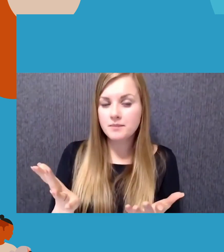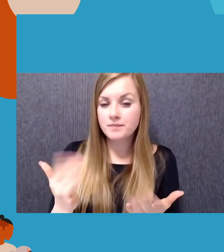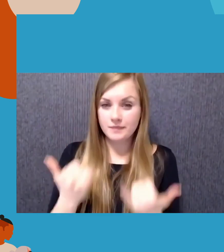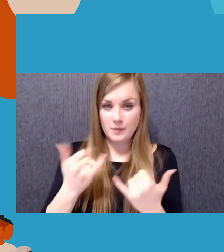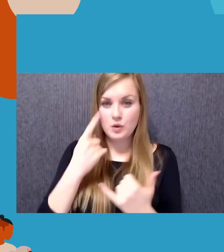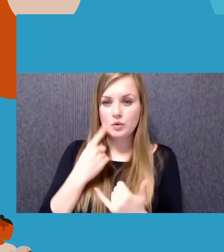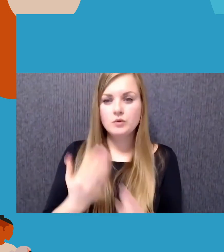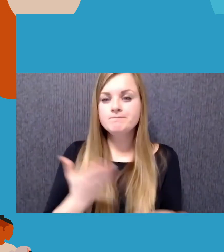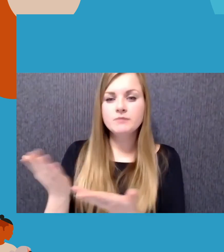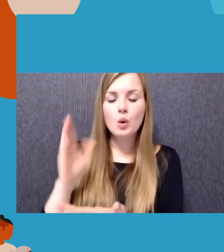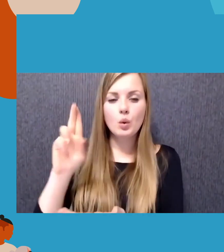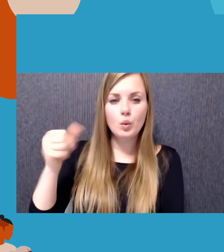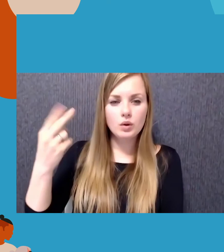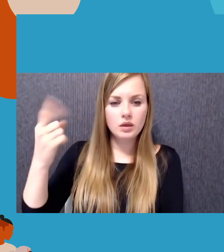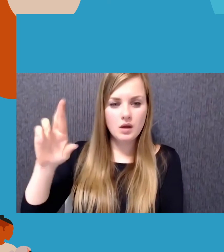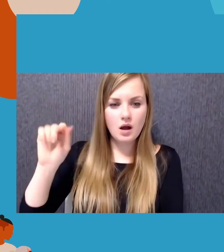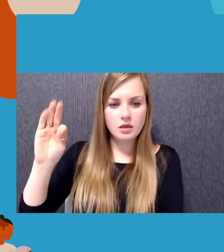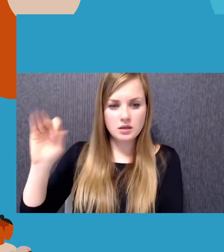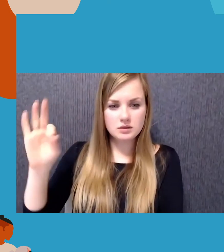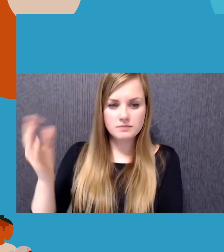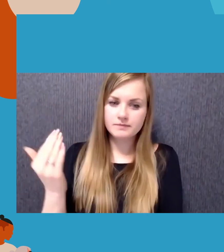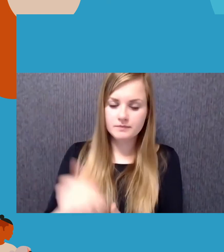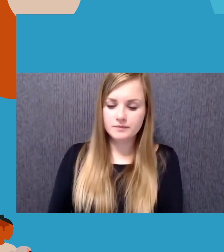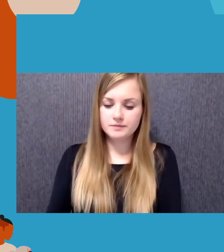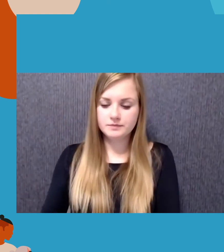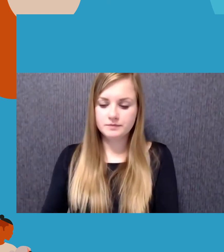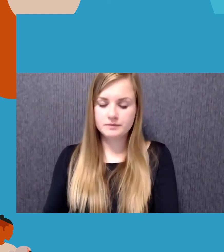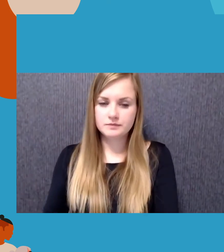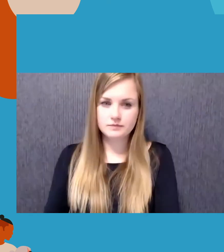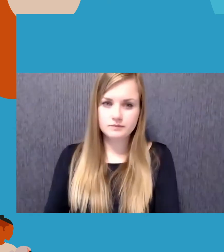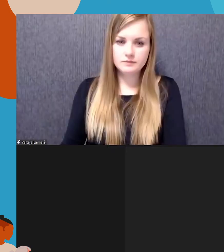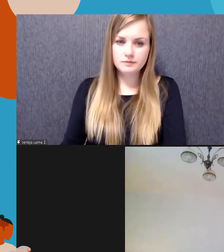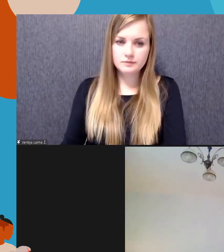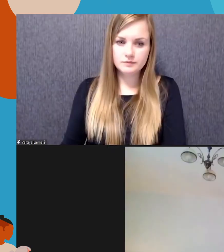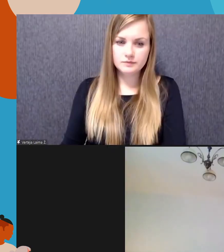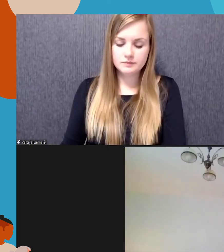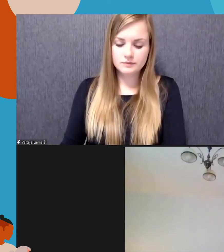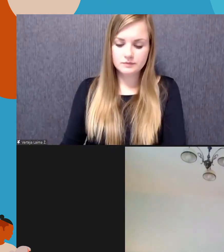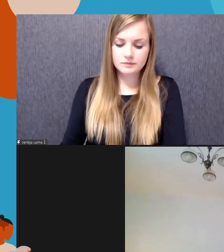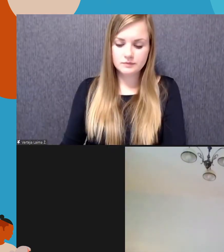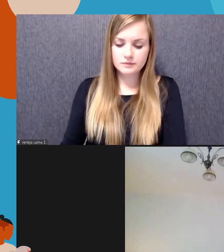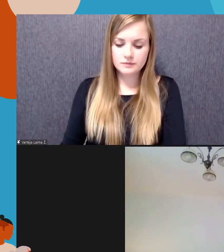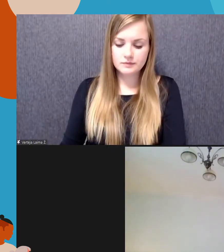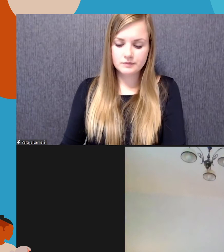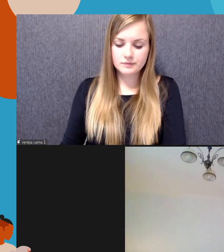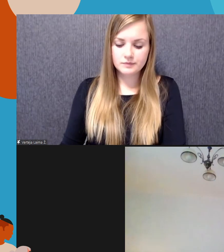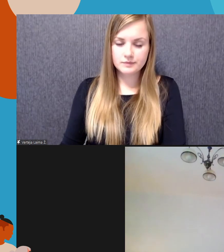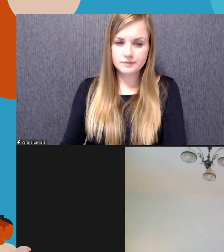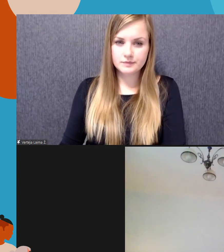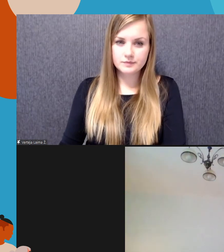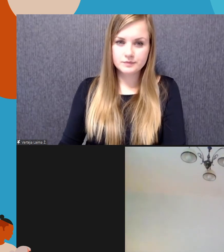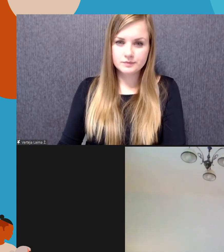look like? How could the courts regard the hate crimes in the future? And I will give the floor to